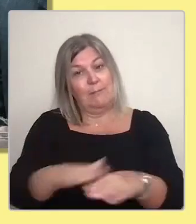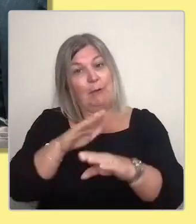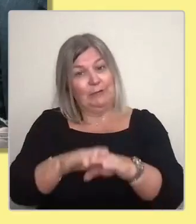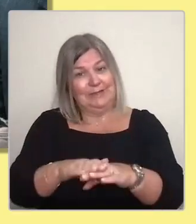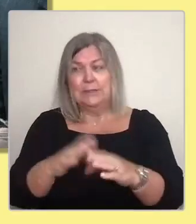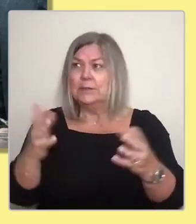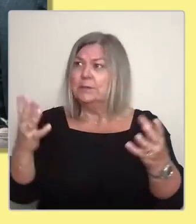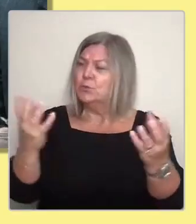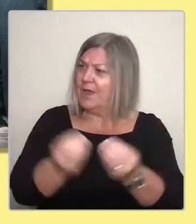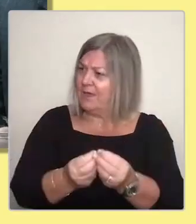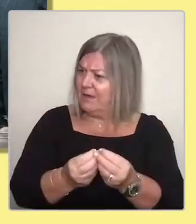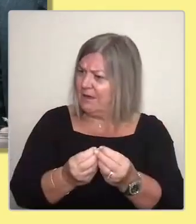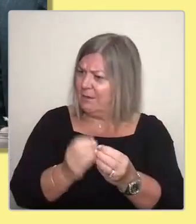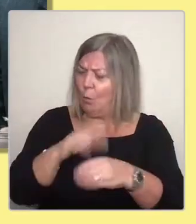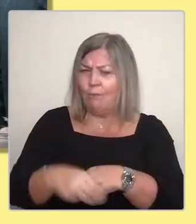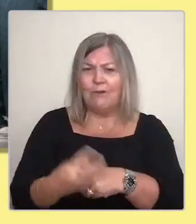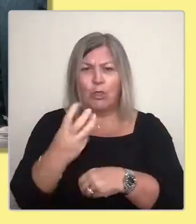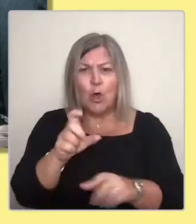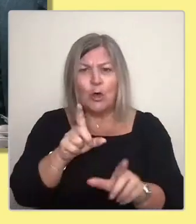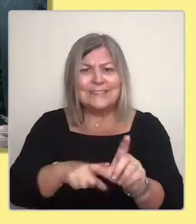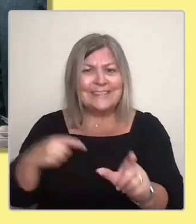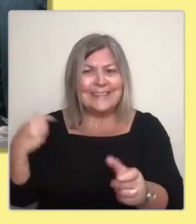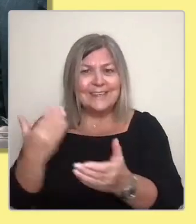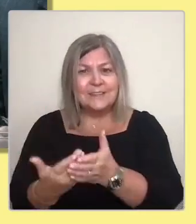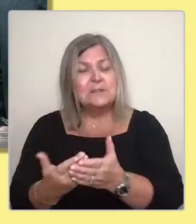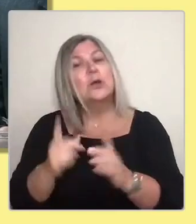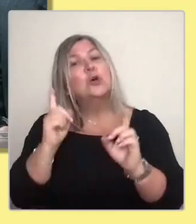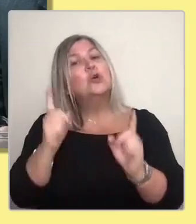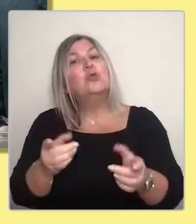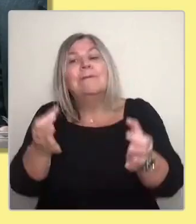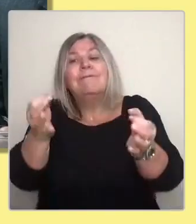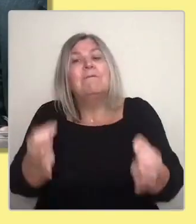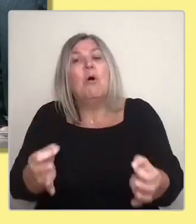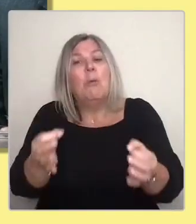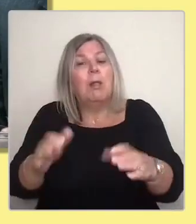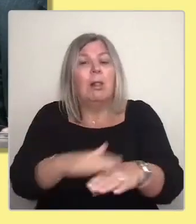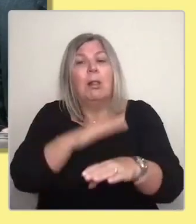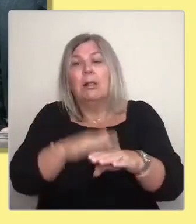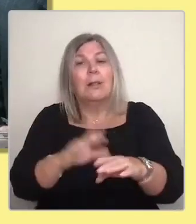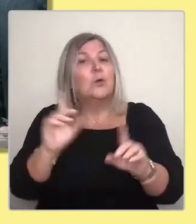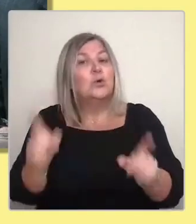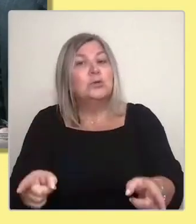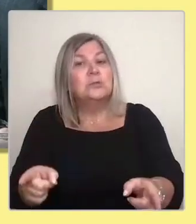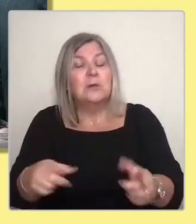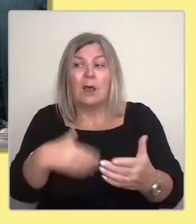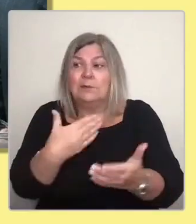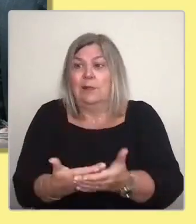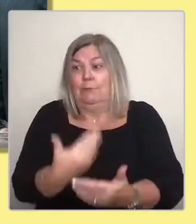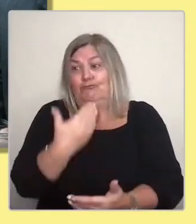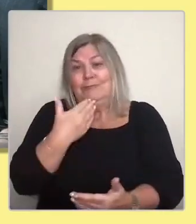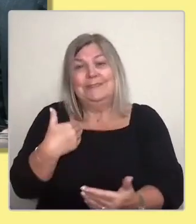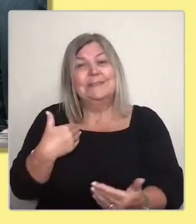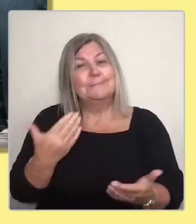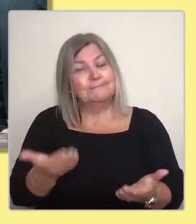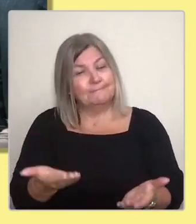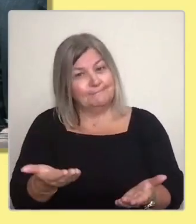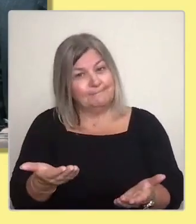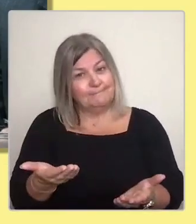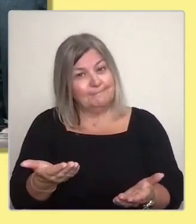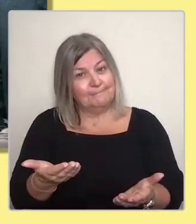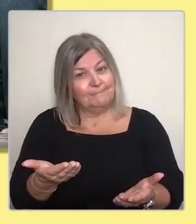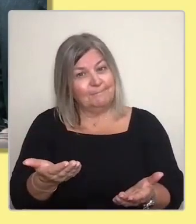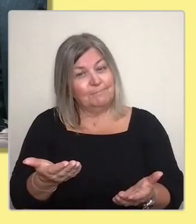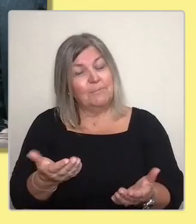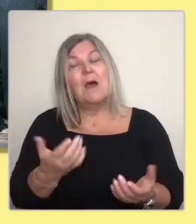been 30 years that they'd been together, and they weren't able to formalise their relationship by getting married until a few years ago. And I have to say, I've been at a